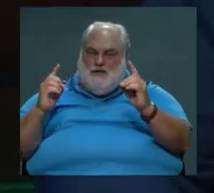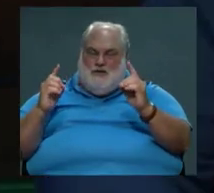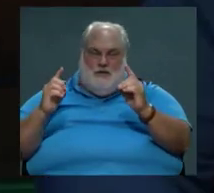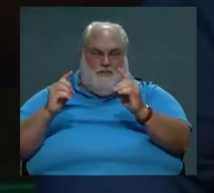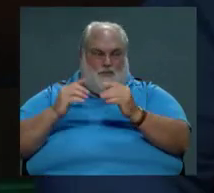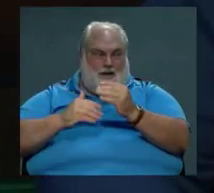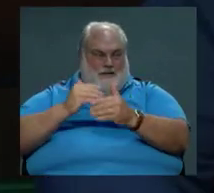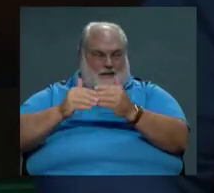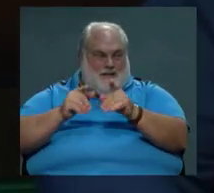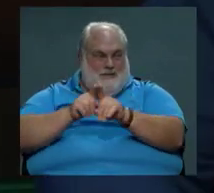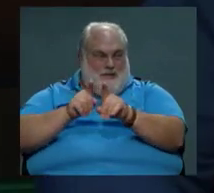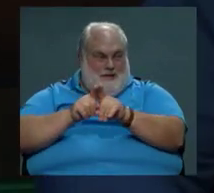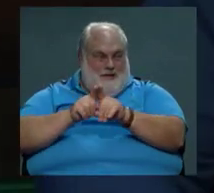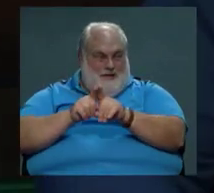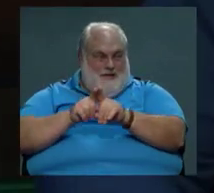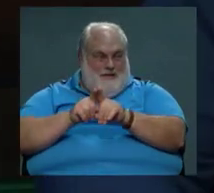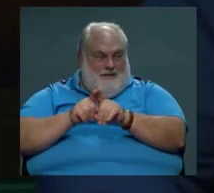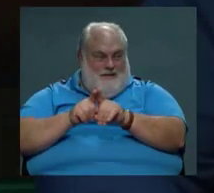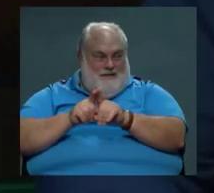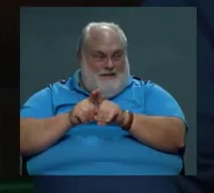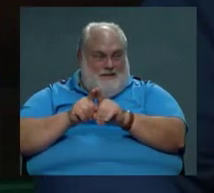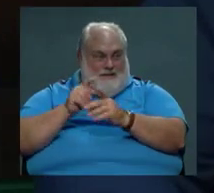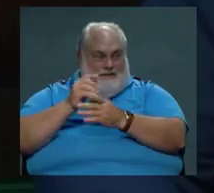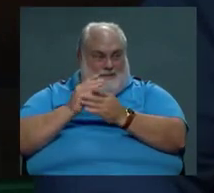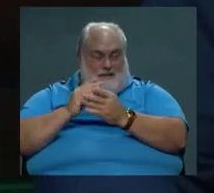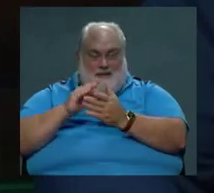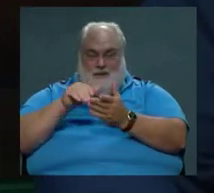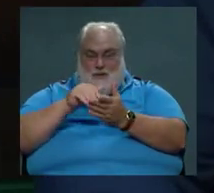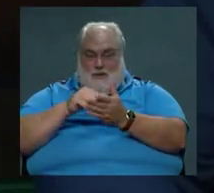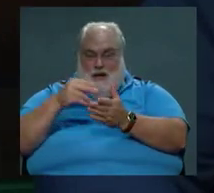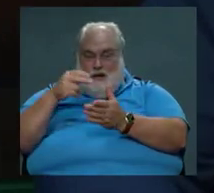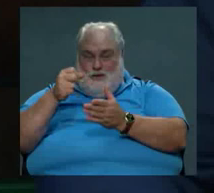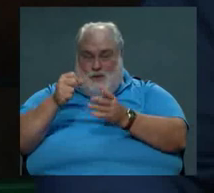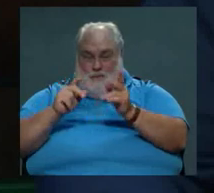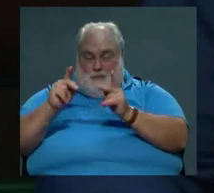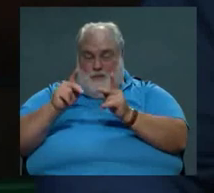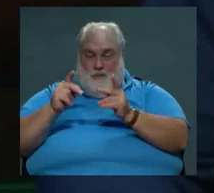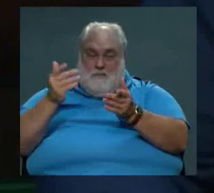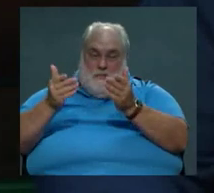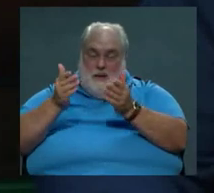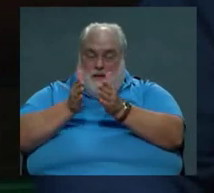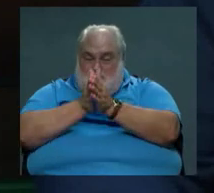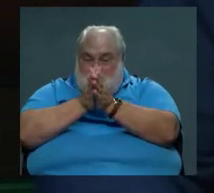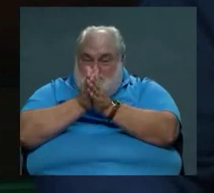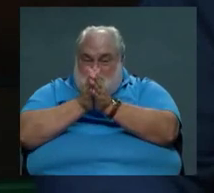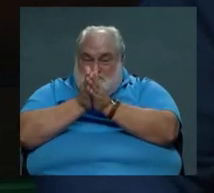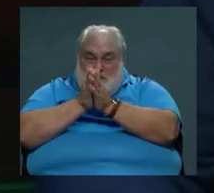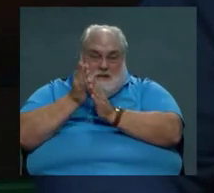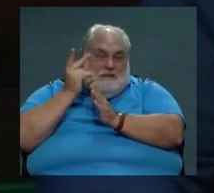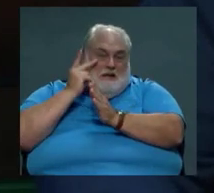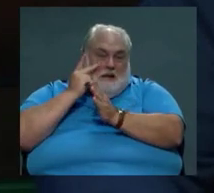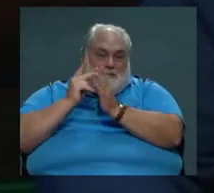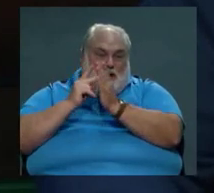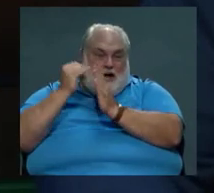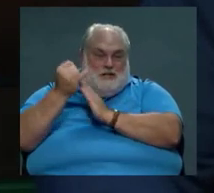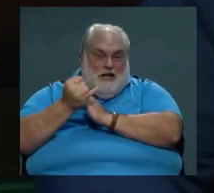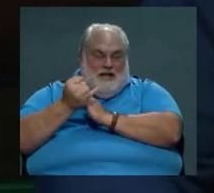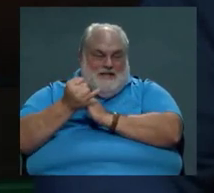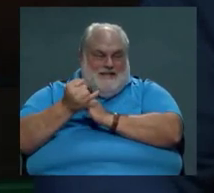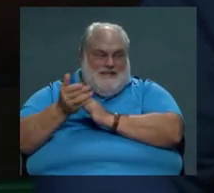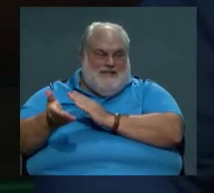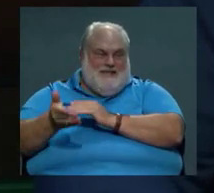as well. I would imagine thank you. Some of the Central High folks that are here tonight might be seeing a project involved here in the